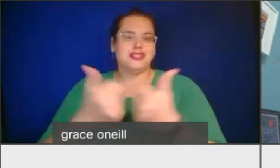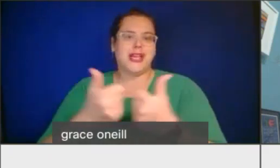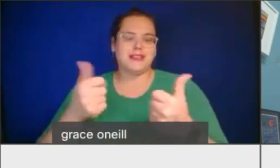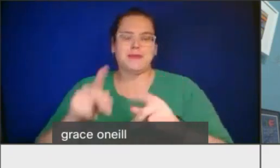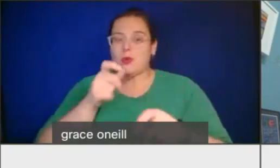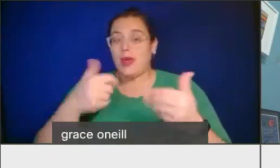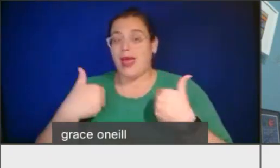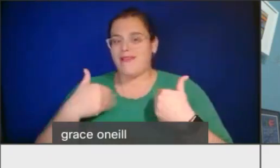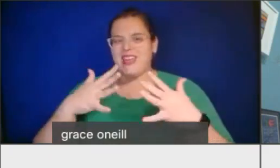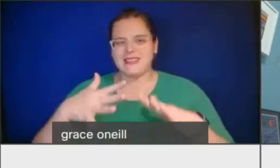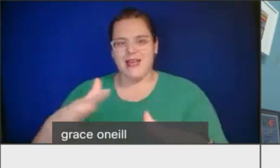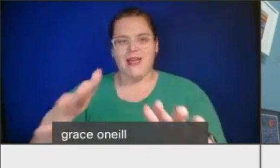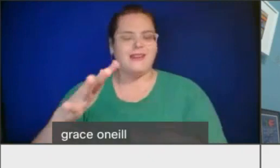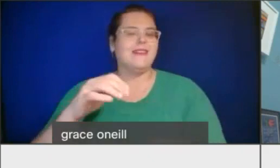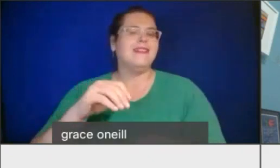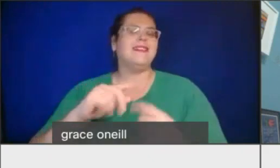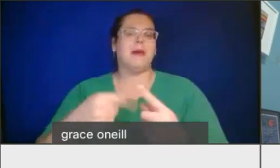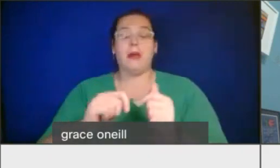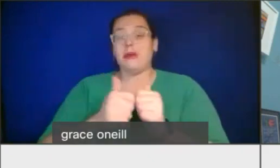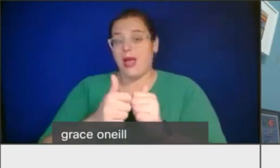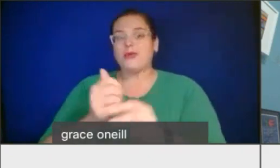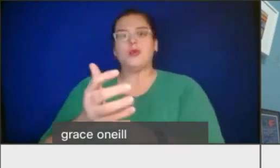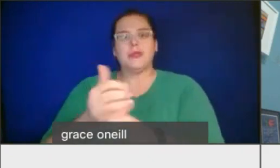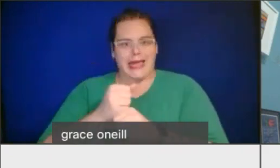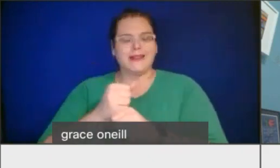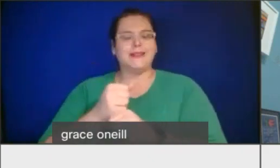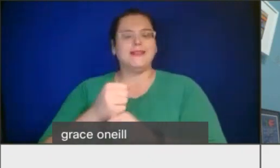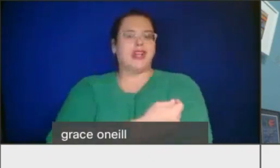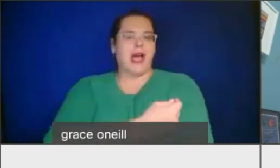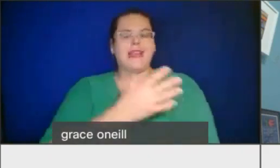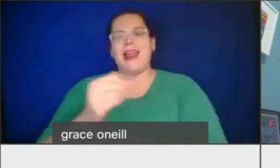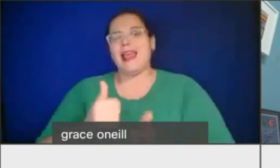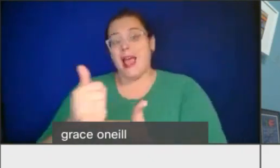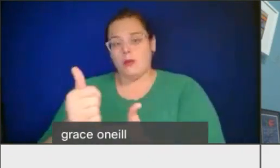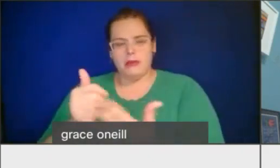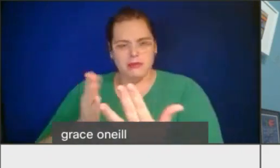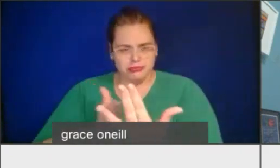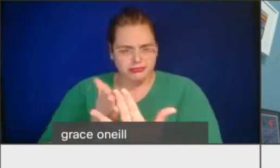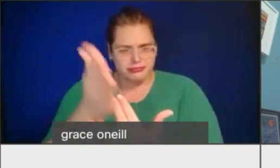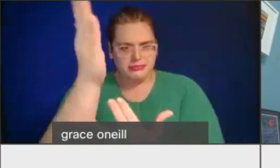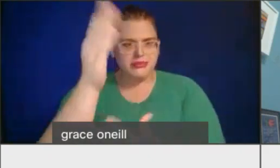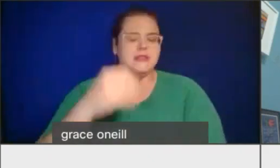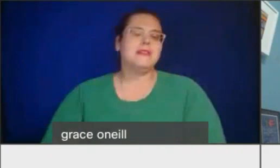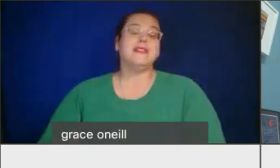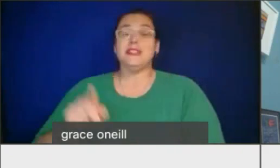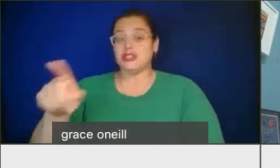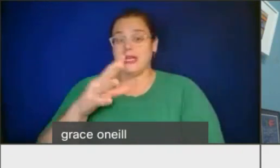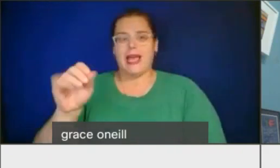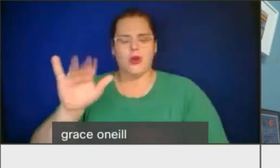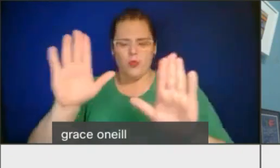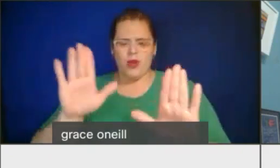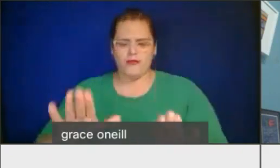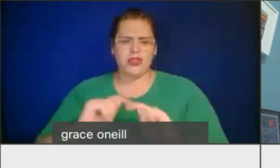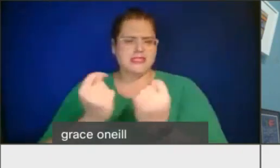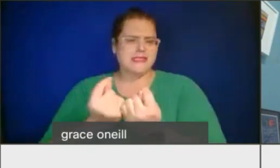getting a shot and how to help them through that. And she and her wonderful team, she's got an amazing group